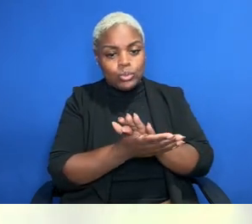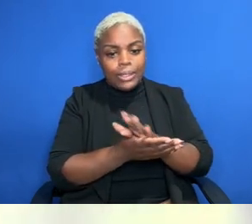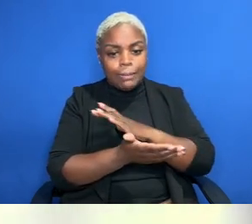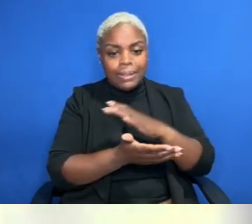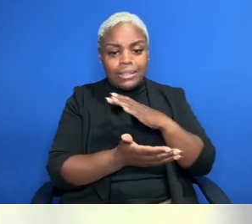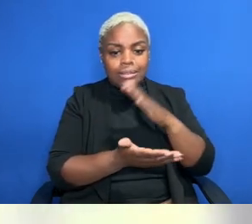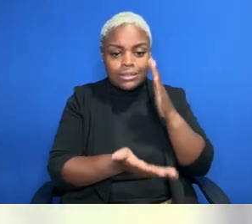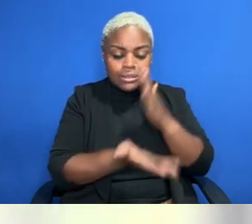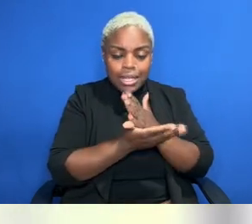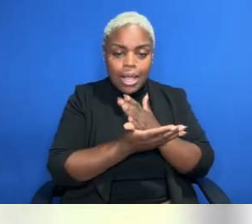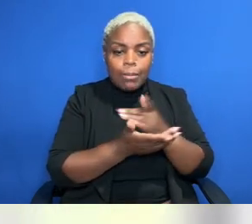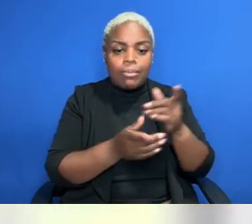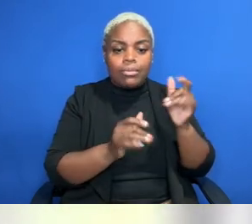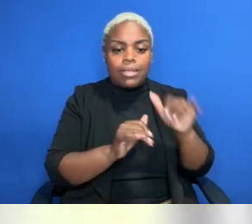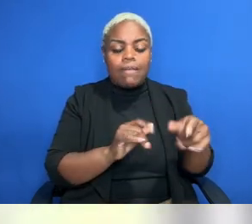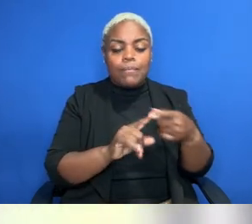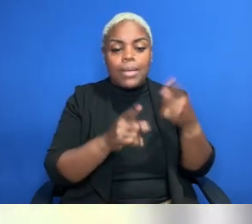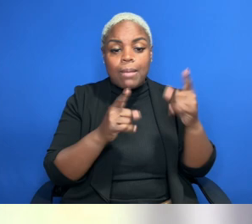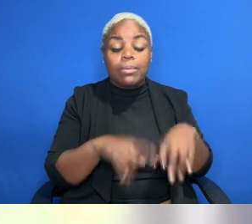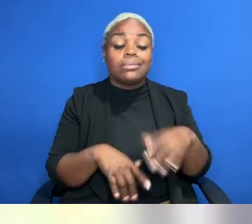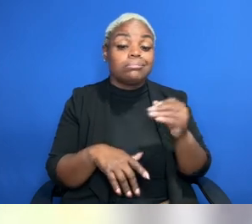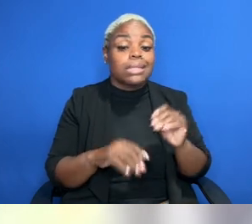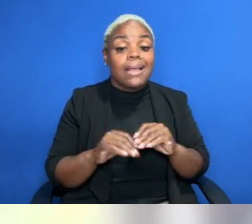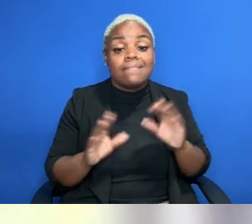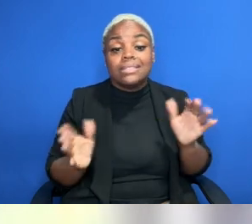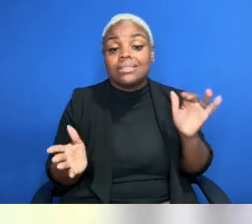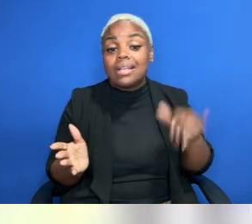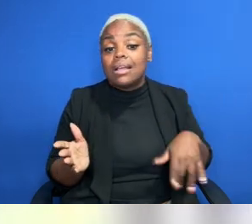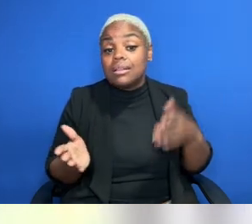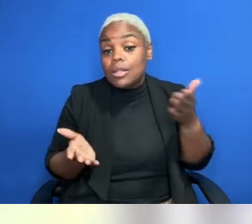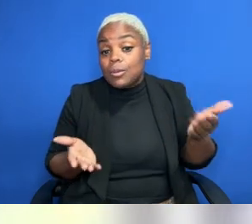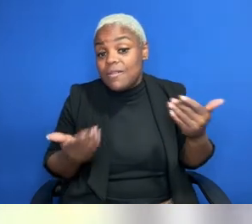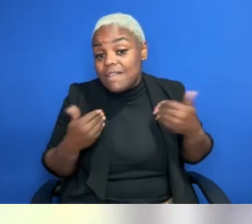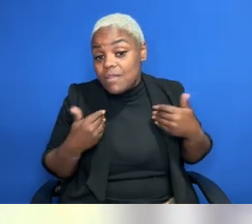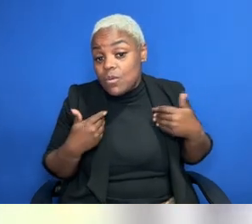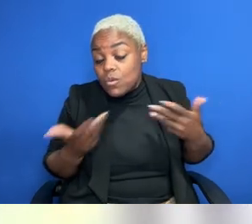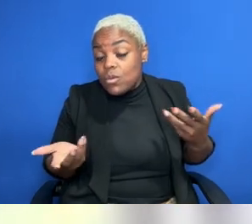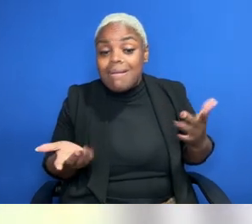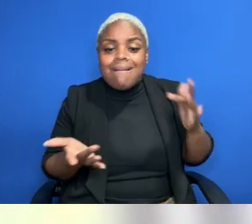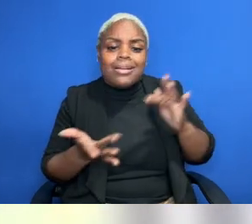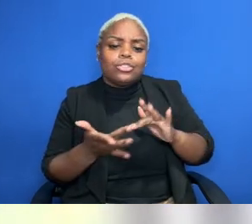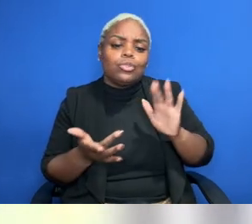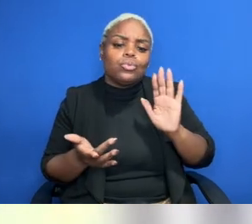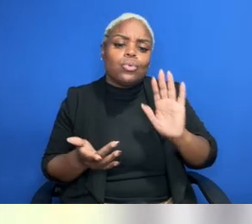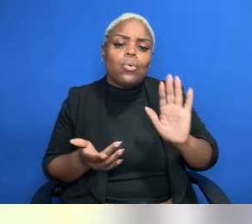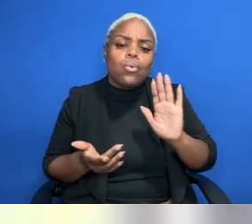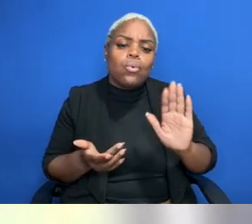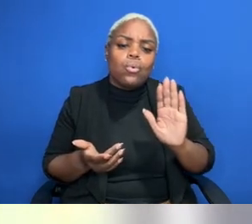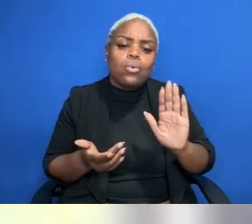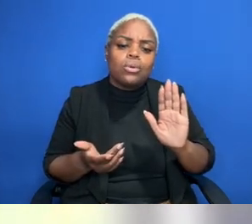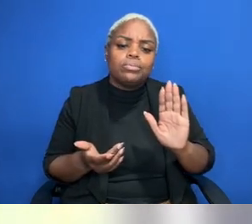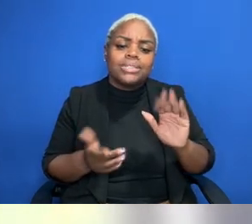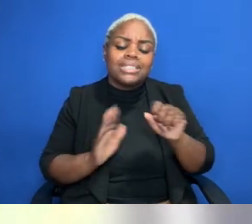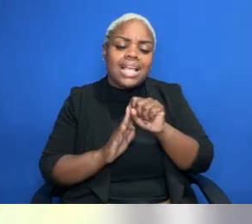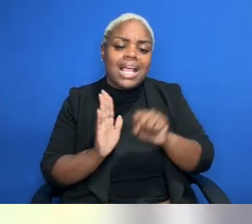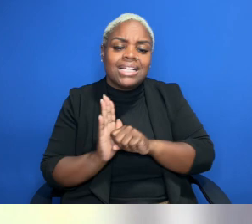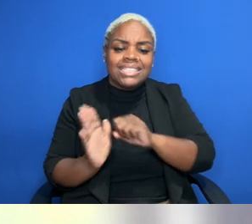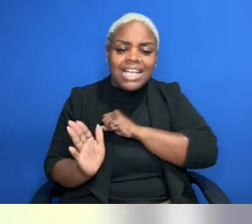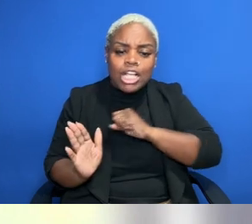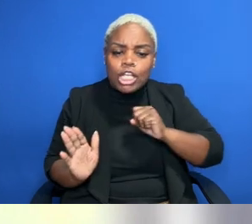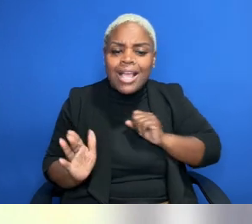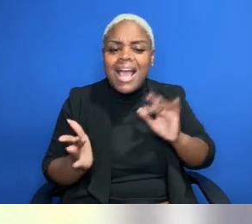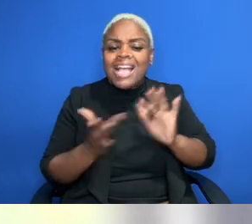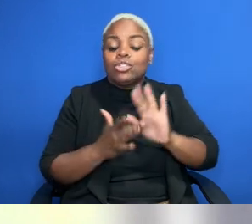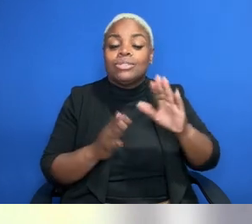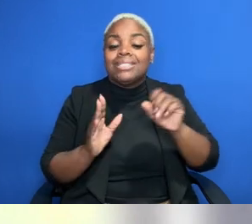at school committees to stop that from happening. And then, obviously, as has been said here before, contact your